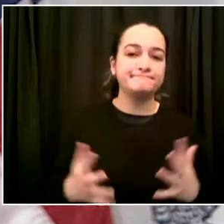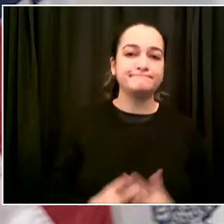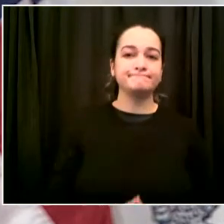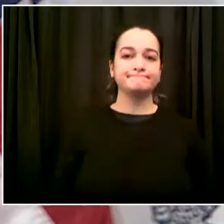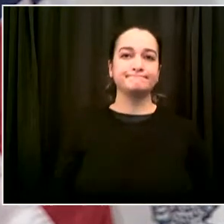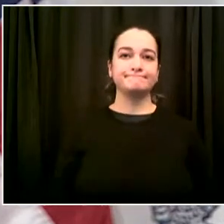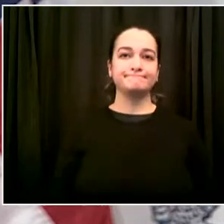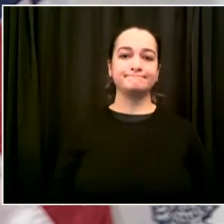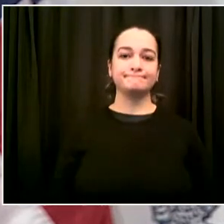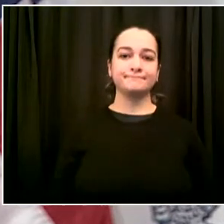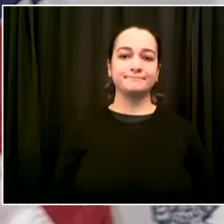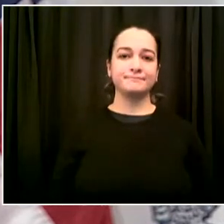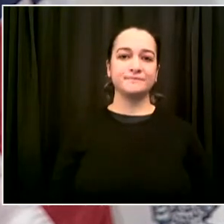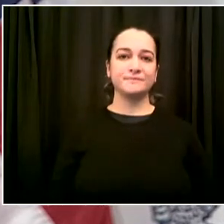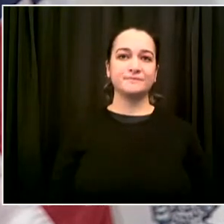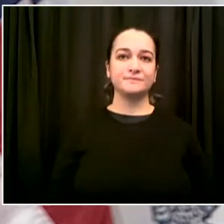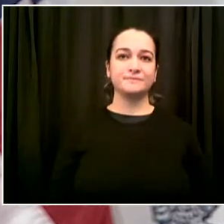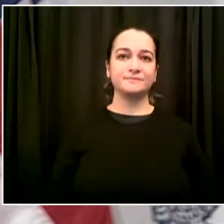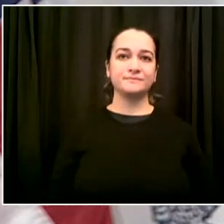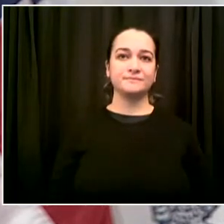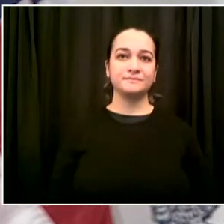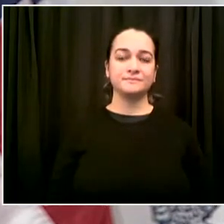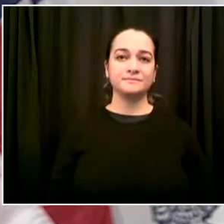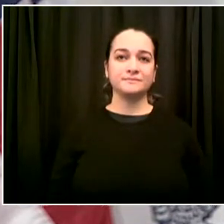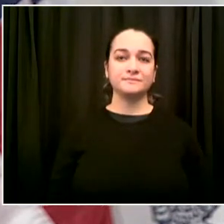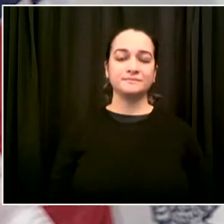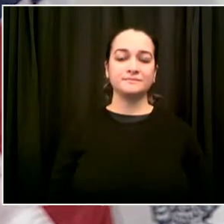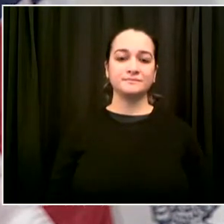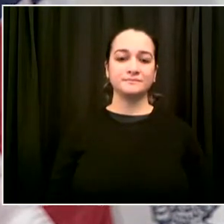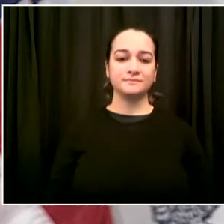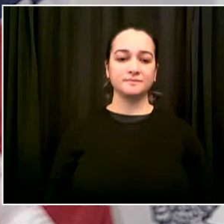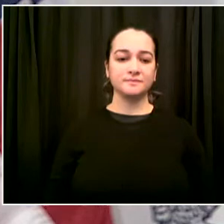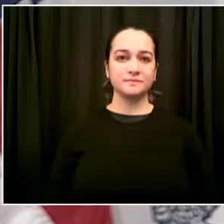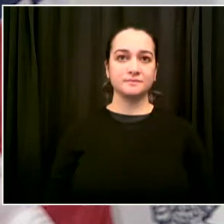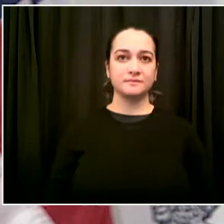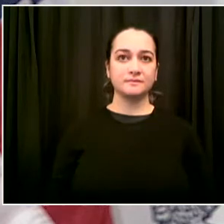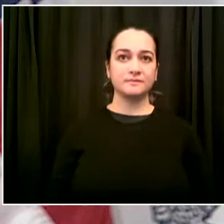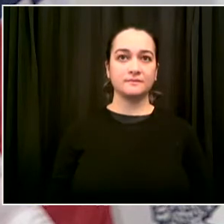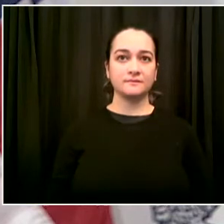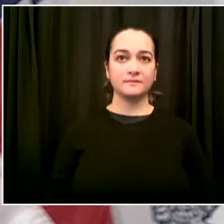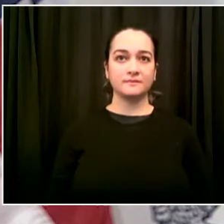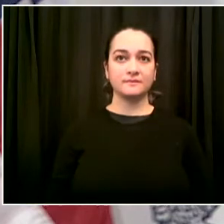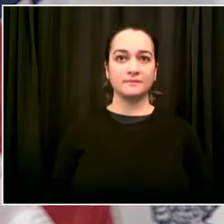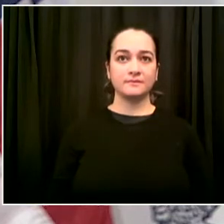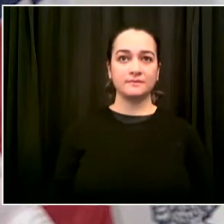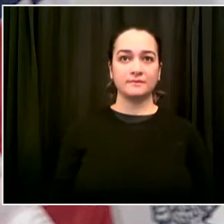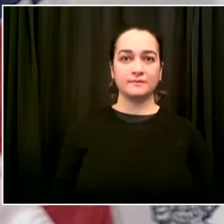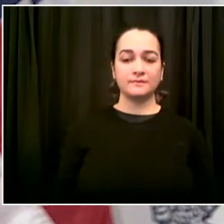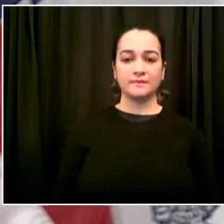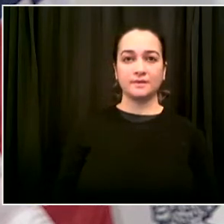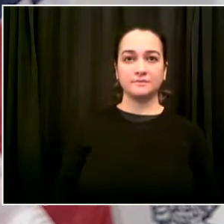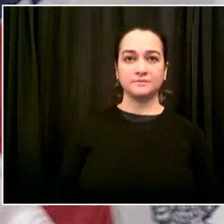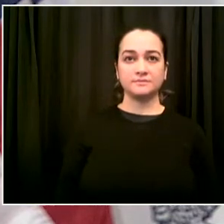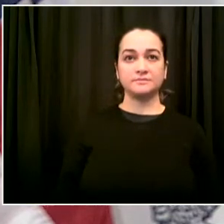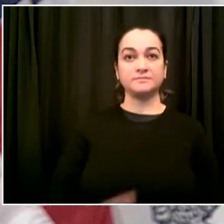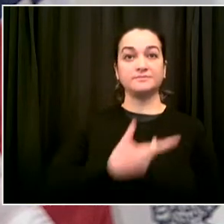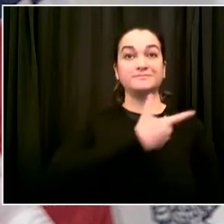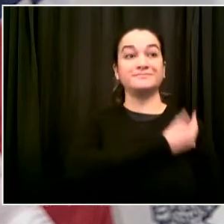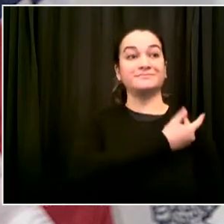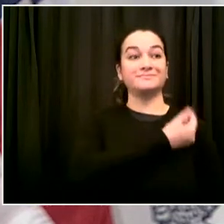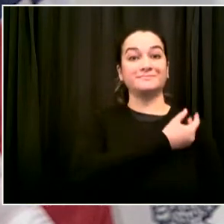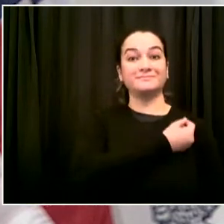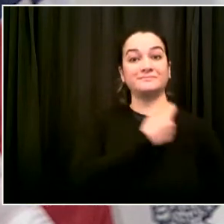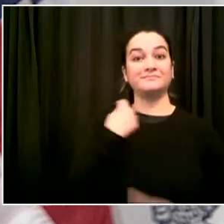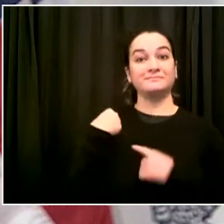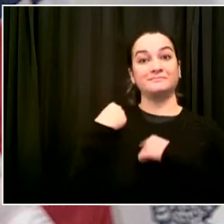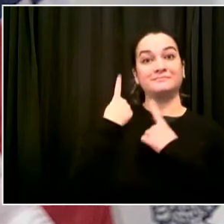not just to the suburbs in New York State, but to Connecticut, to New Jersey. Obviously, each of our suburban areas has